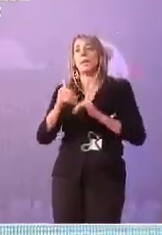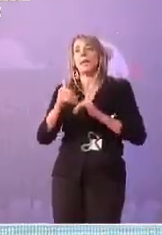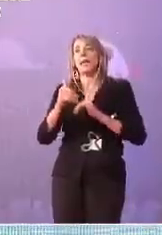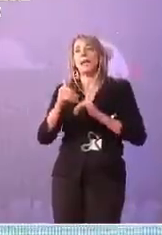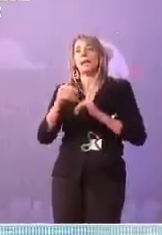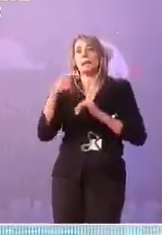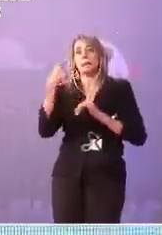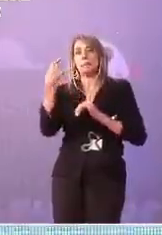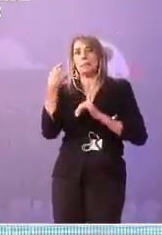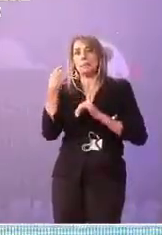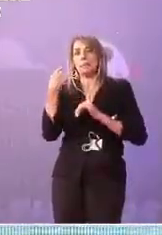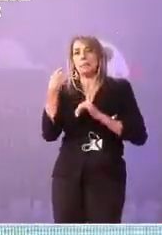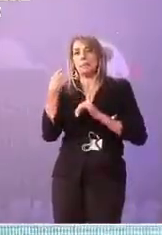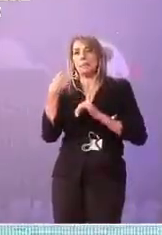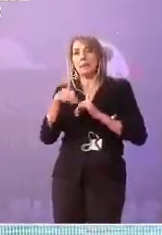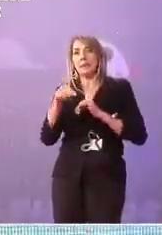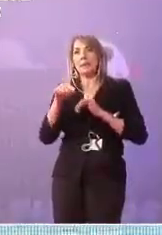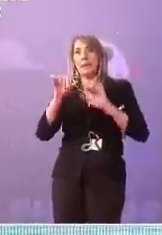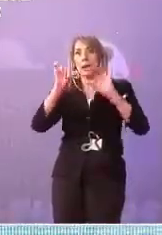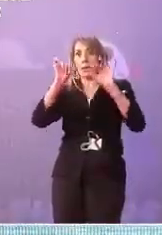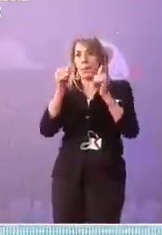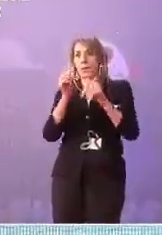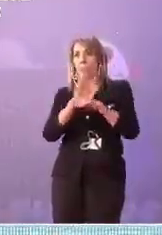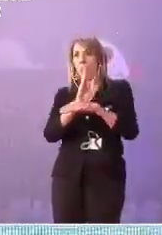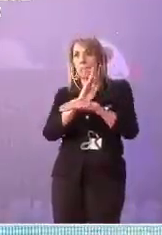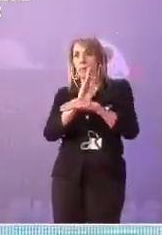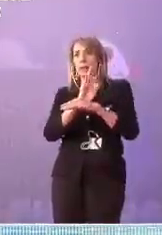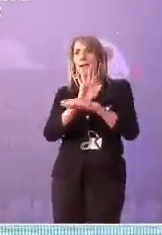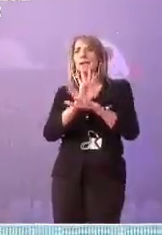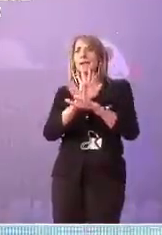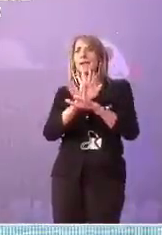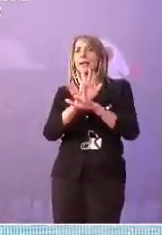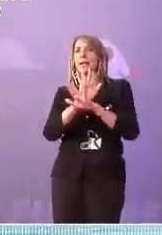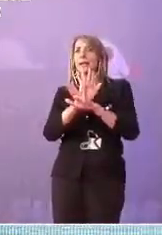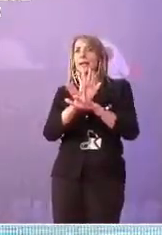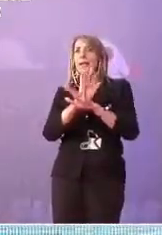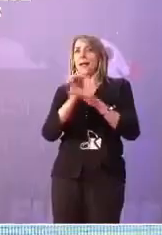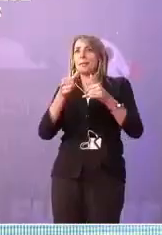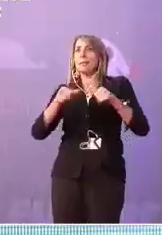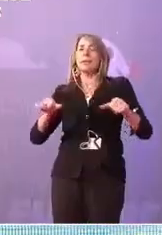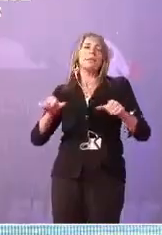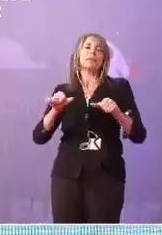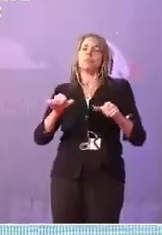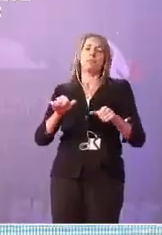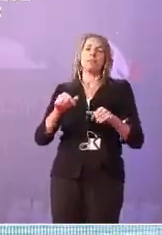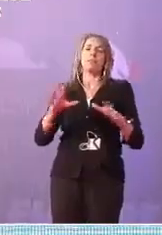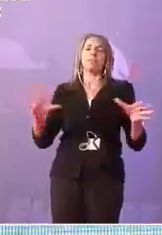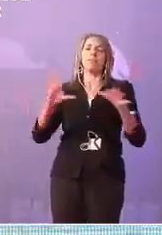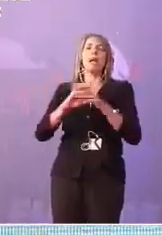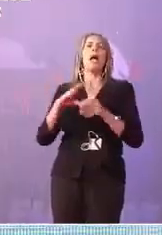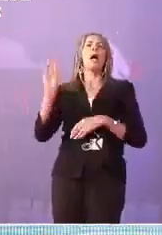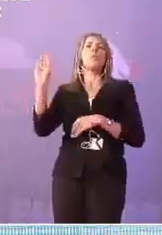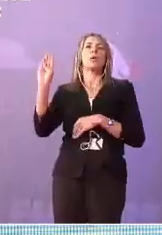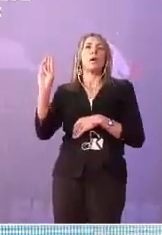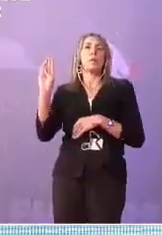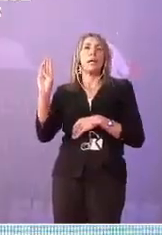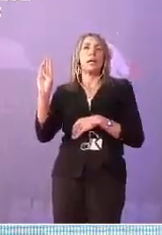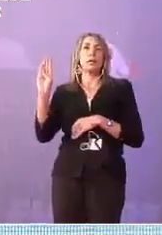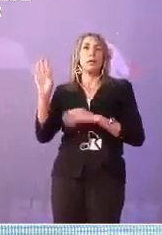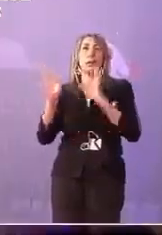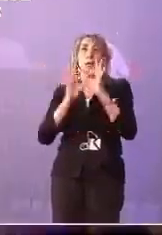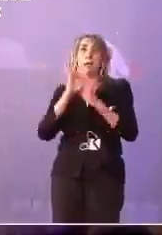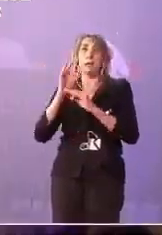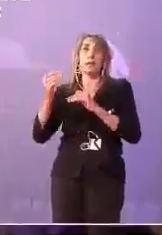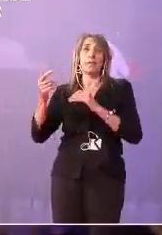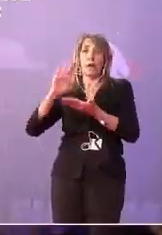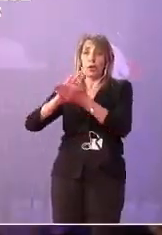model is based on subscription, with an average annual recurring revenue per contract between 2 and 10,000